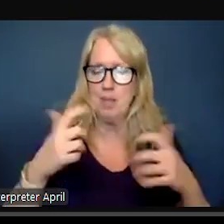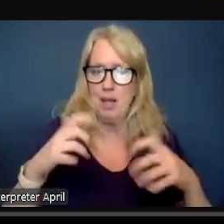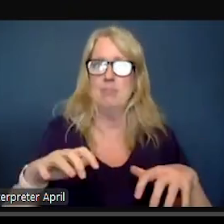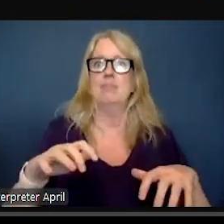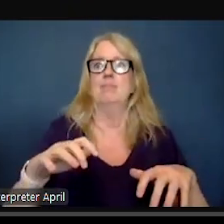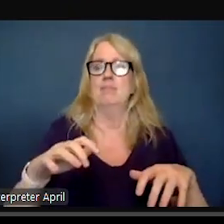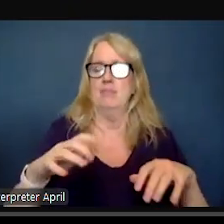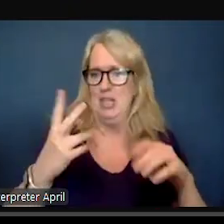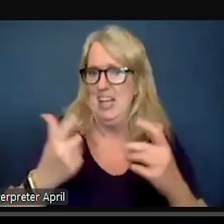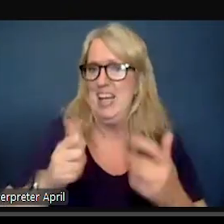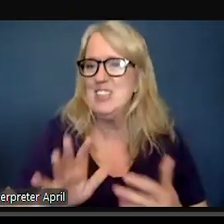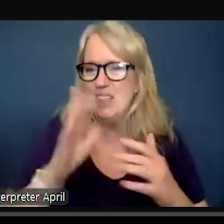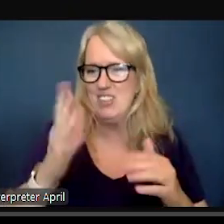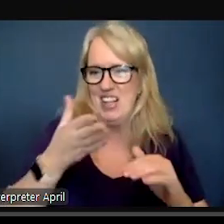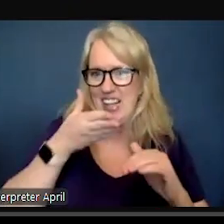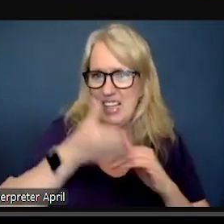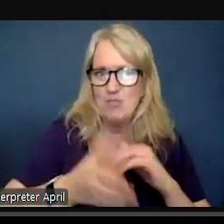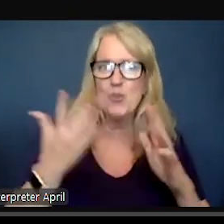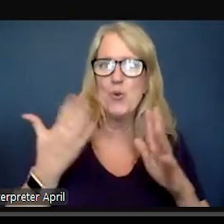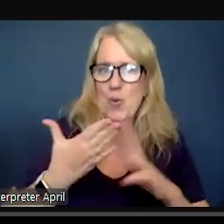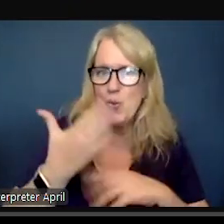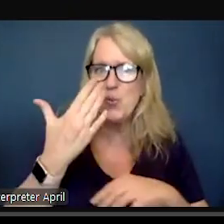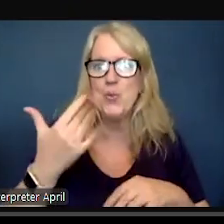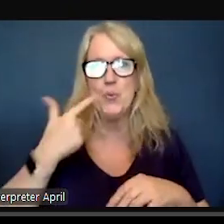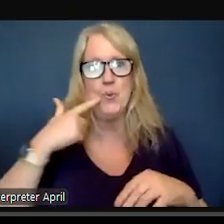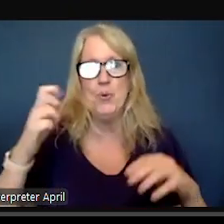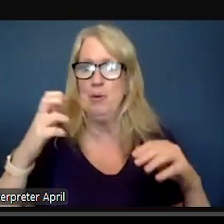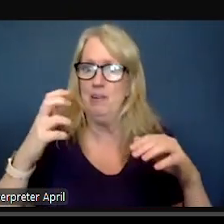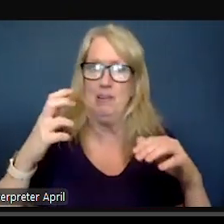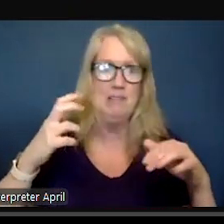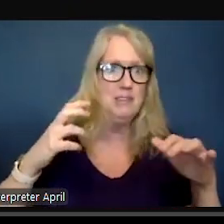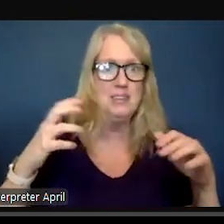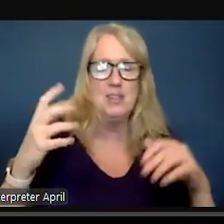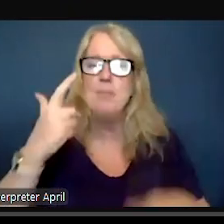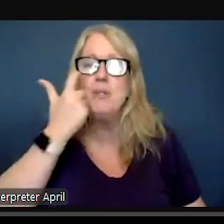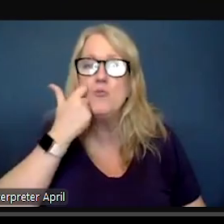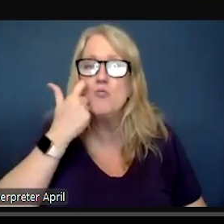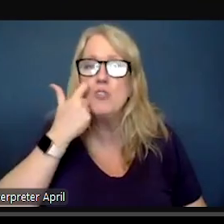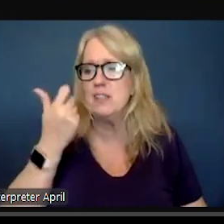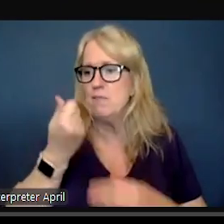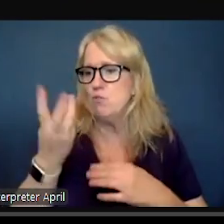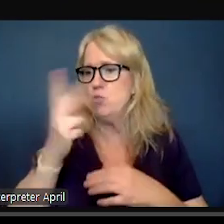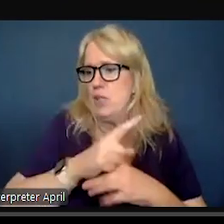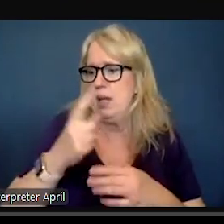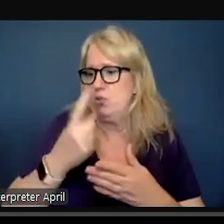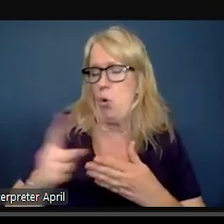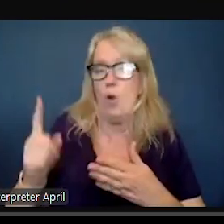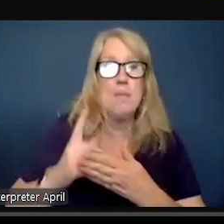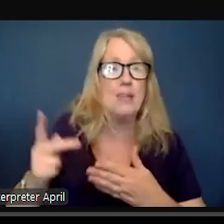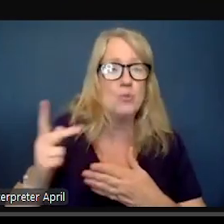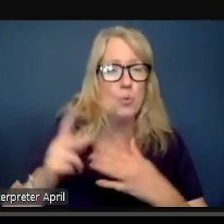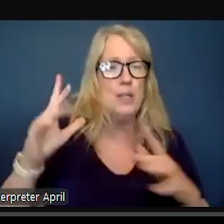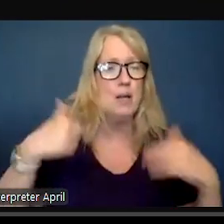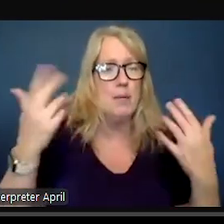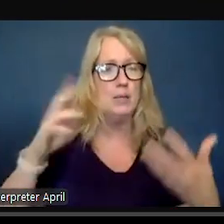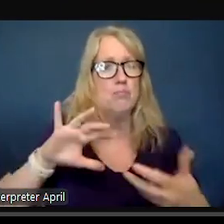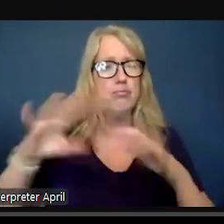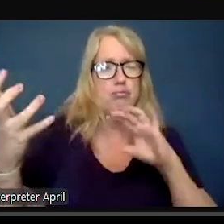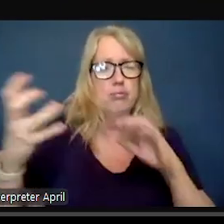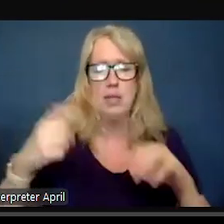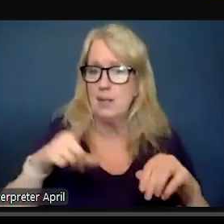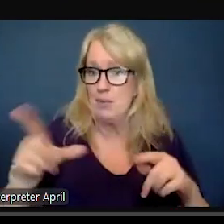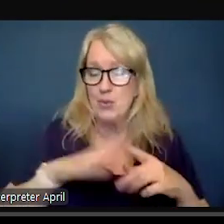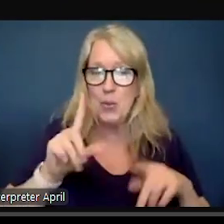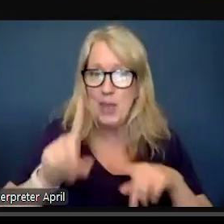sometimes, especially after going through kind of a tumultuous, like most recent few days or weeks. To then be asked